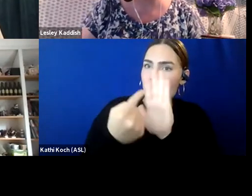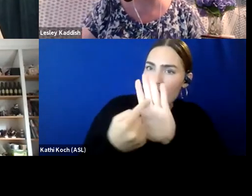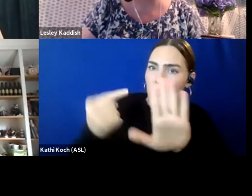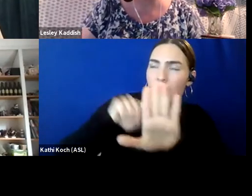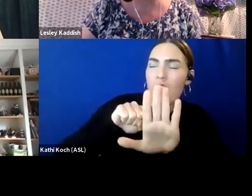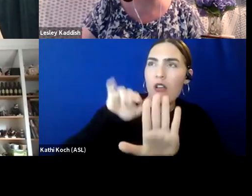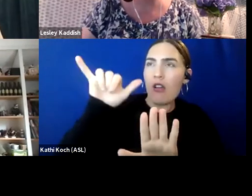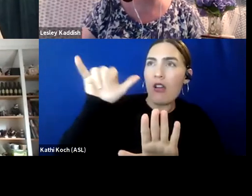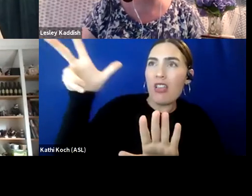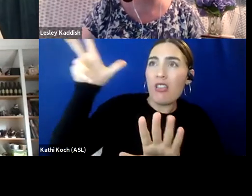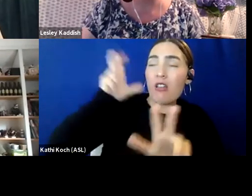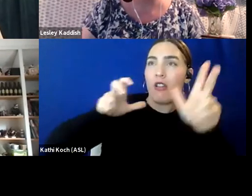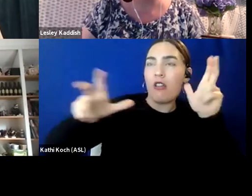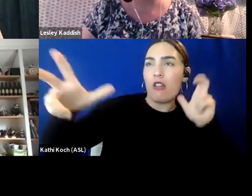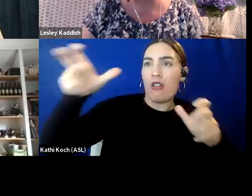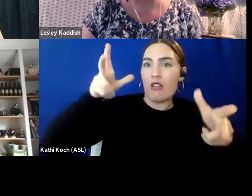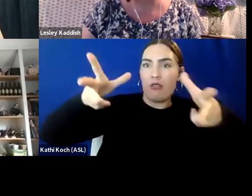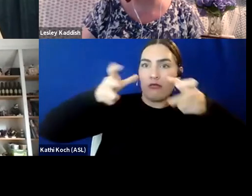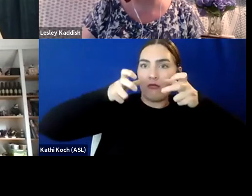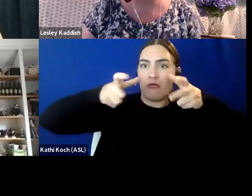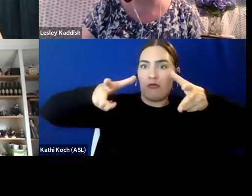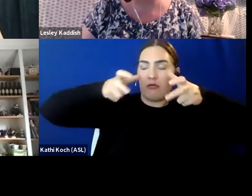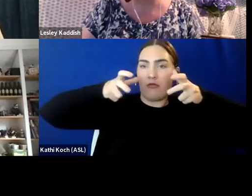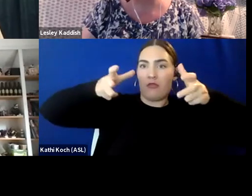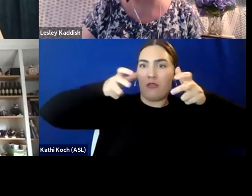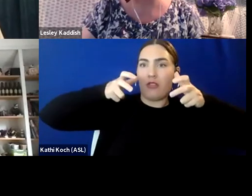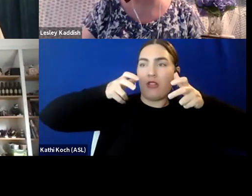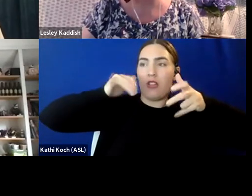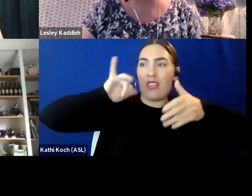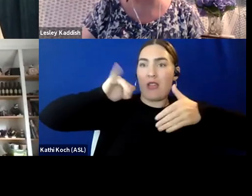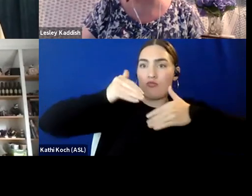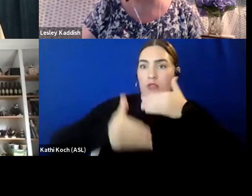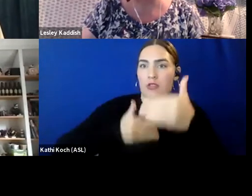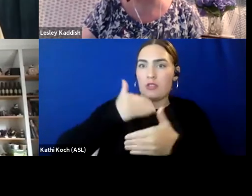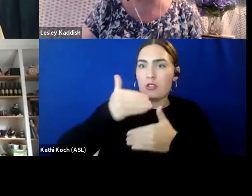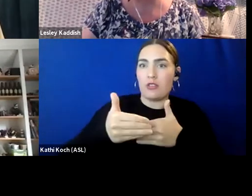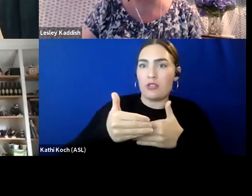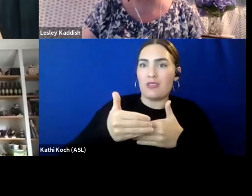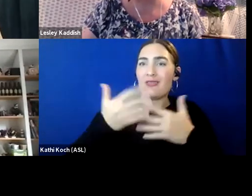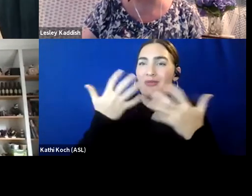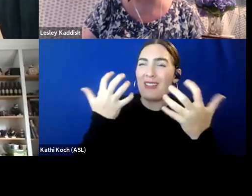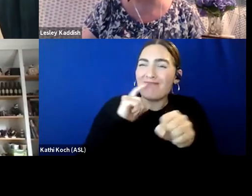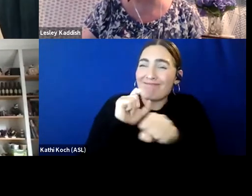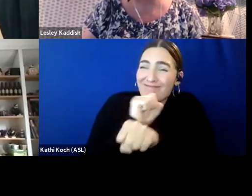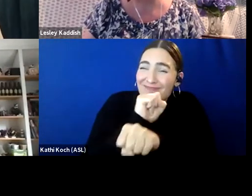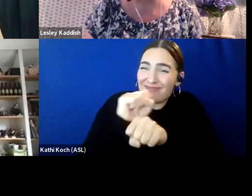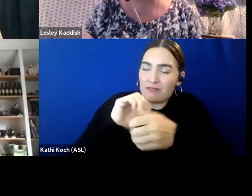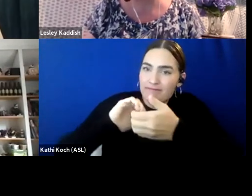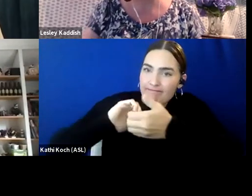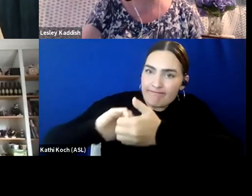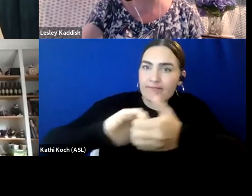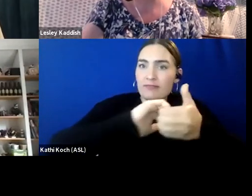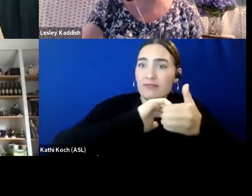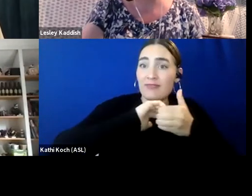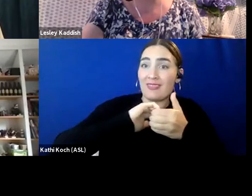listening, in the process of coming together through this